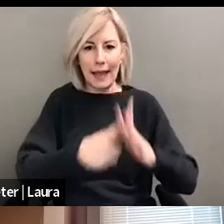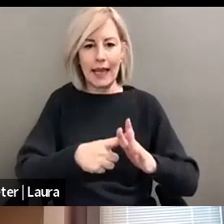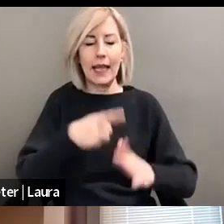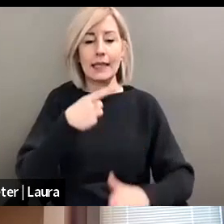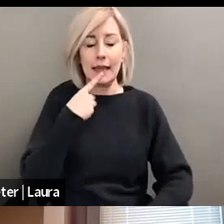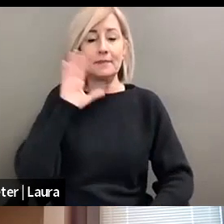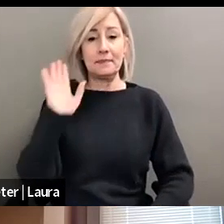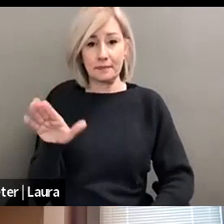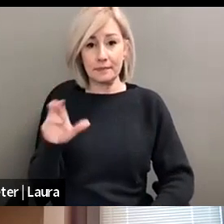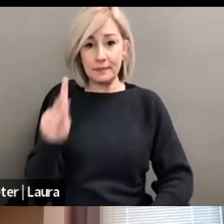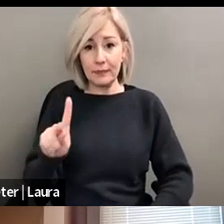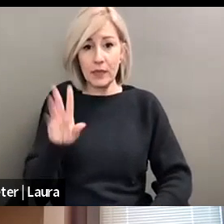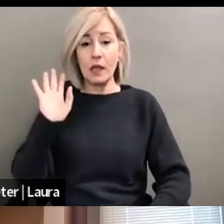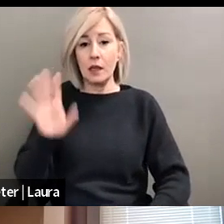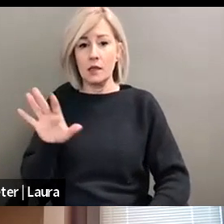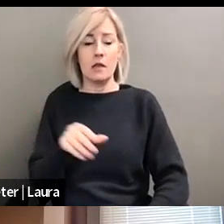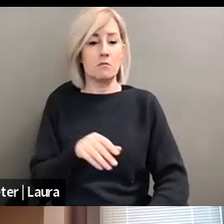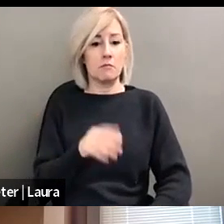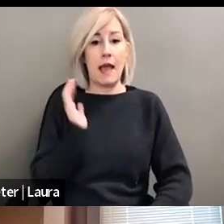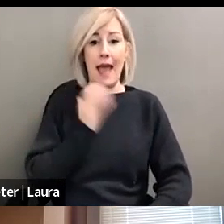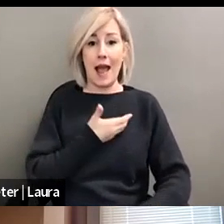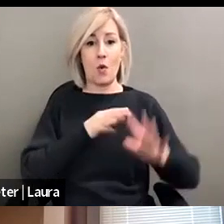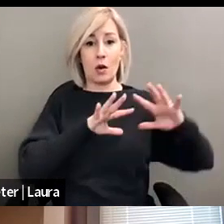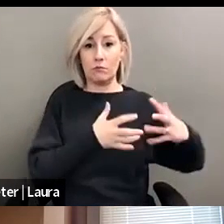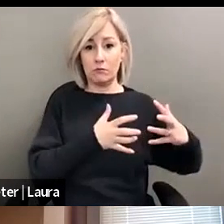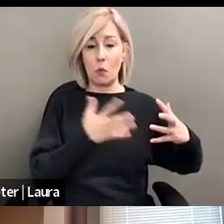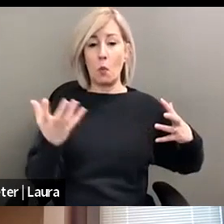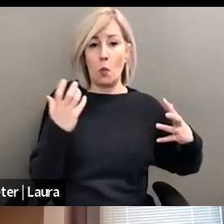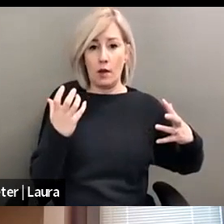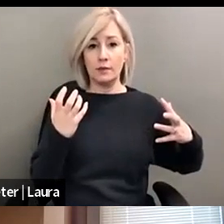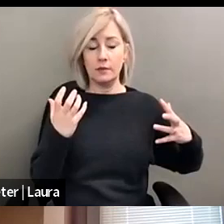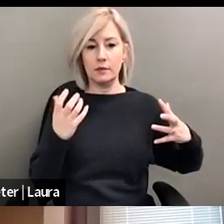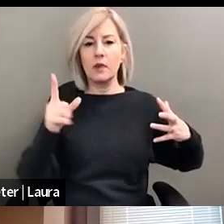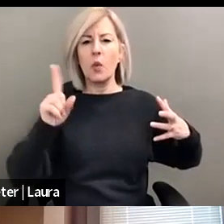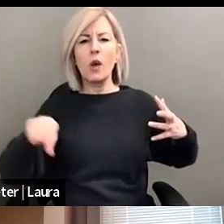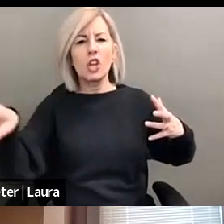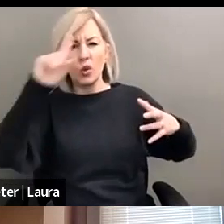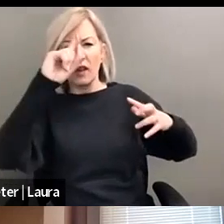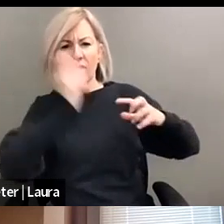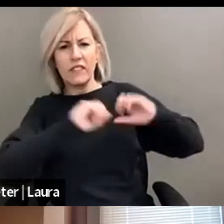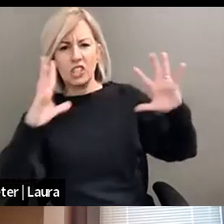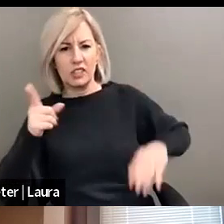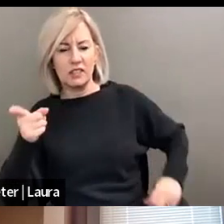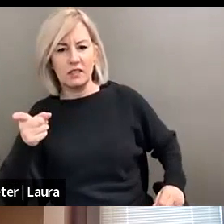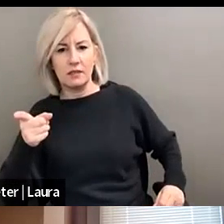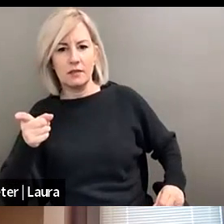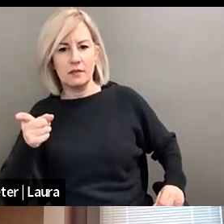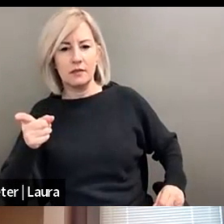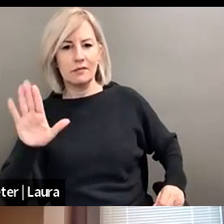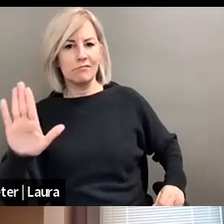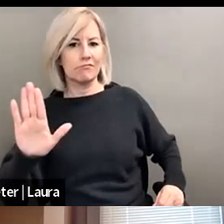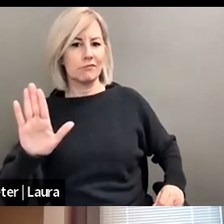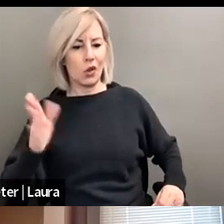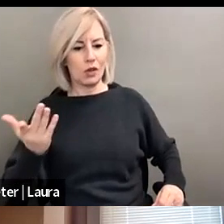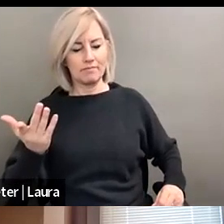say, okay, here's kind of what our caucus wants to do. What do you see? What do you envision, you know, your